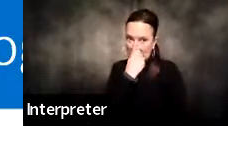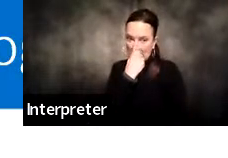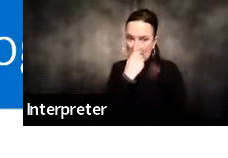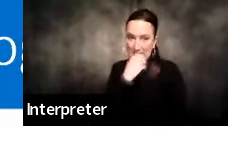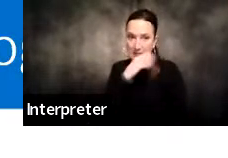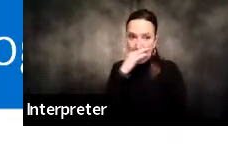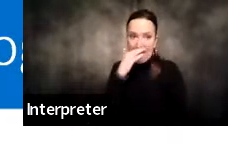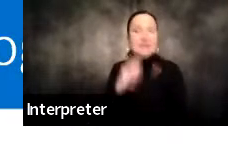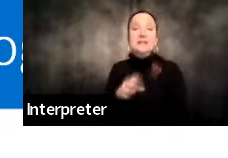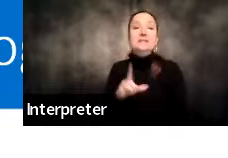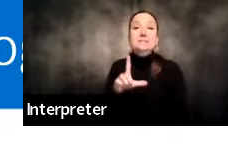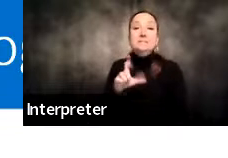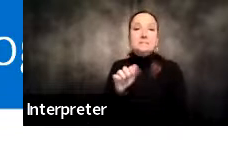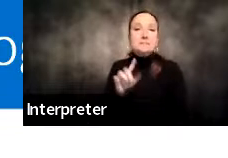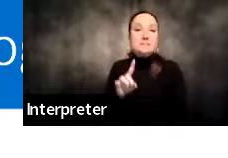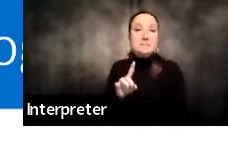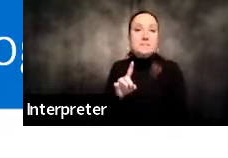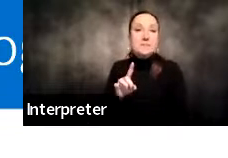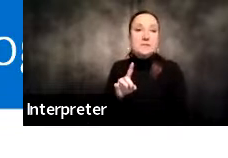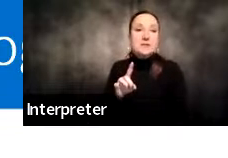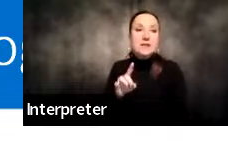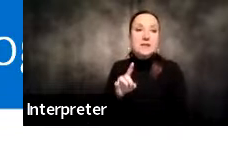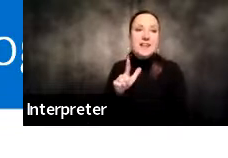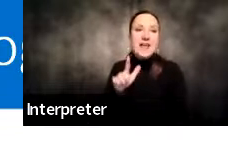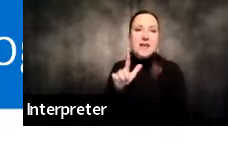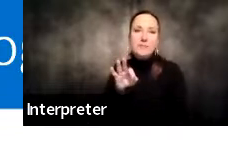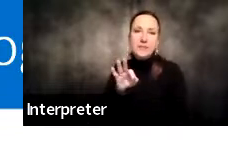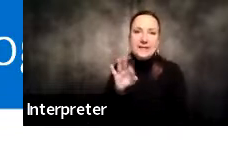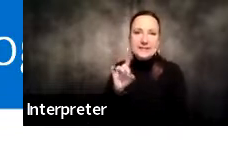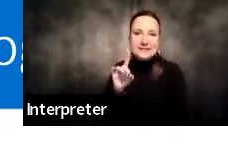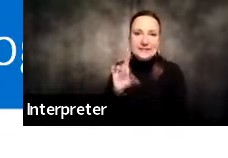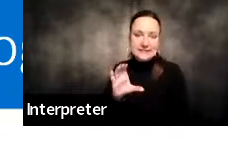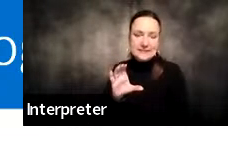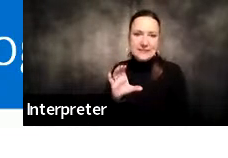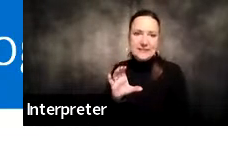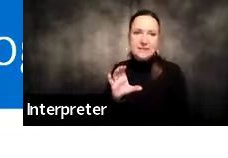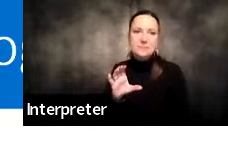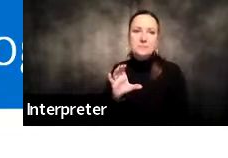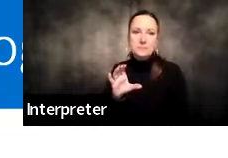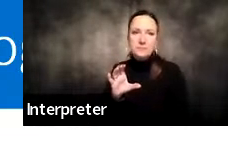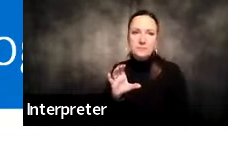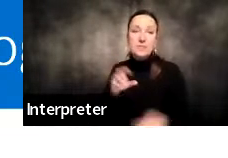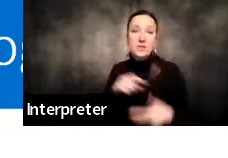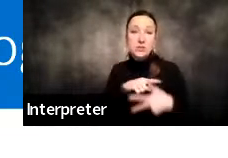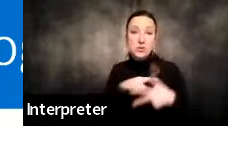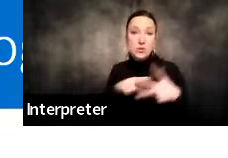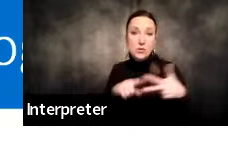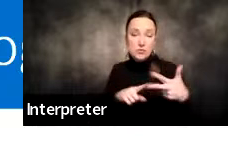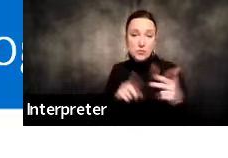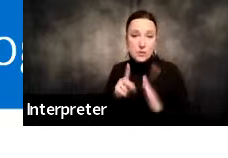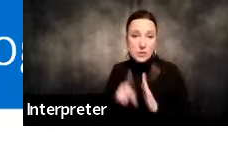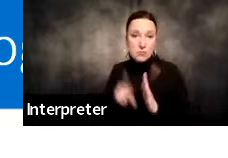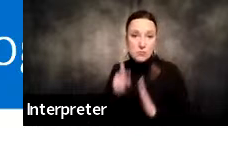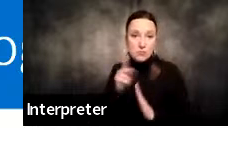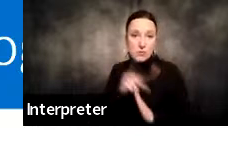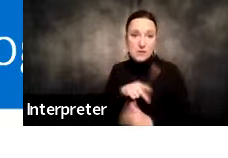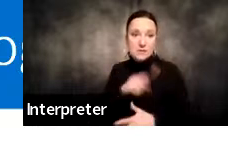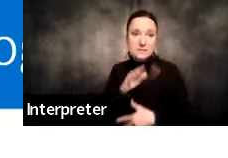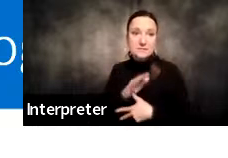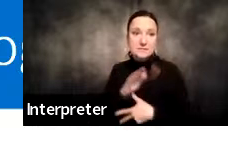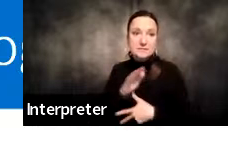So Lead-Free DC is actually three programs. So we have our buy